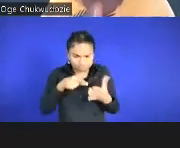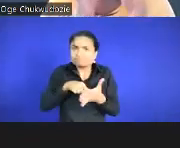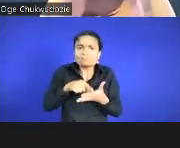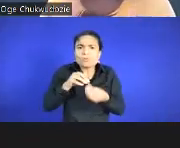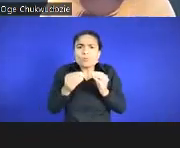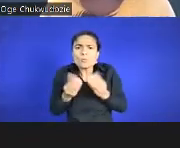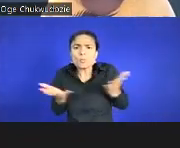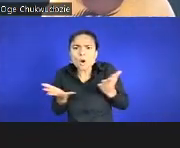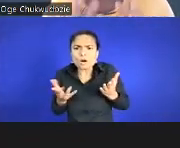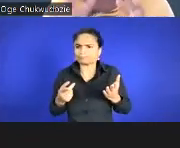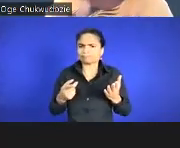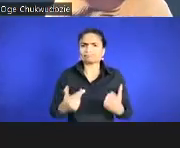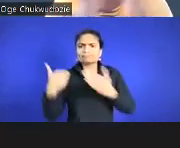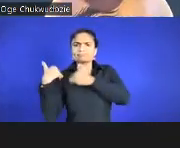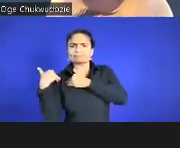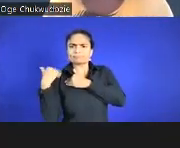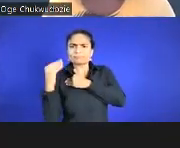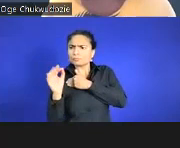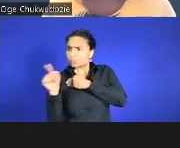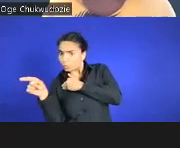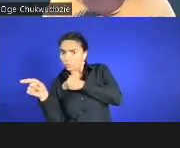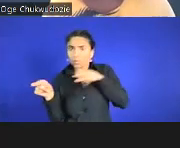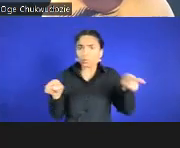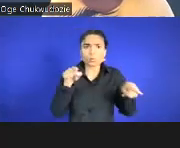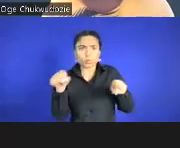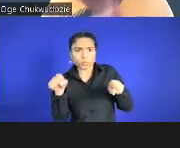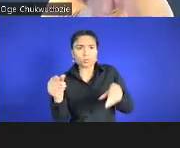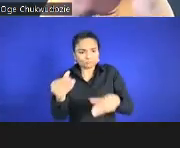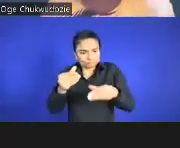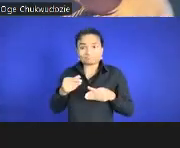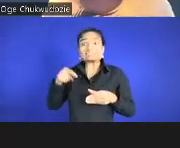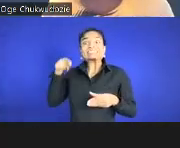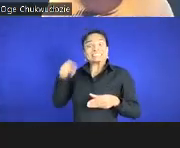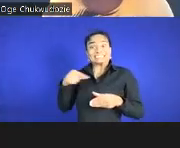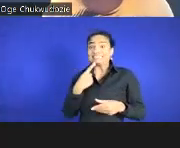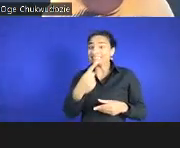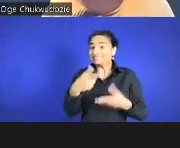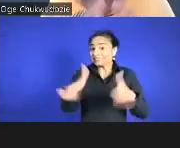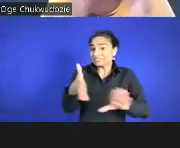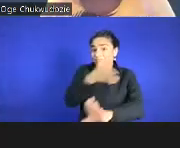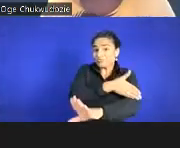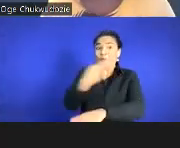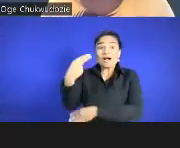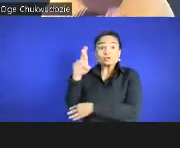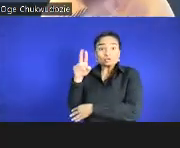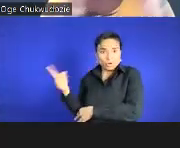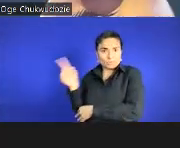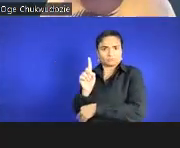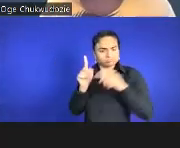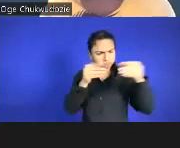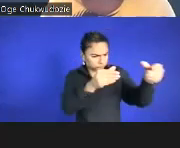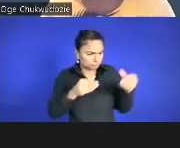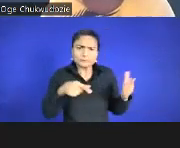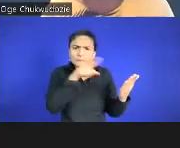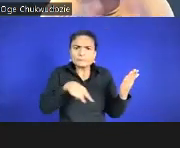taken. So sometimes organizations set up a committee made up of different, units, like maybe the